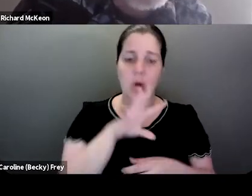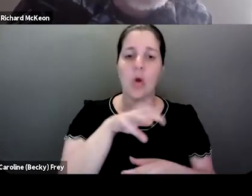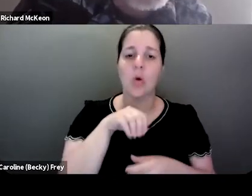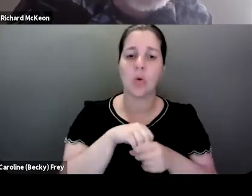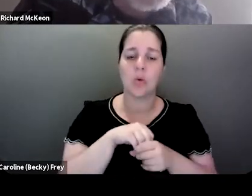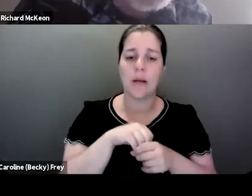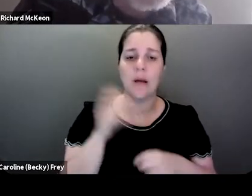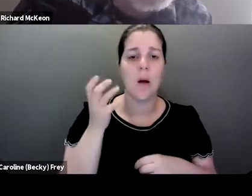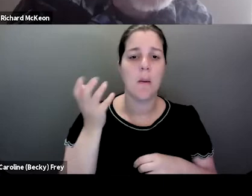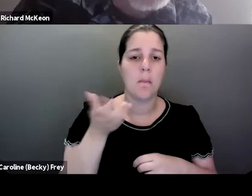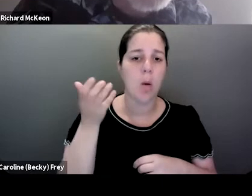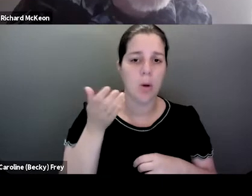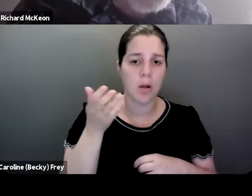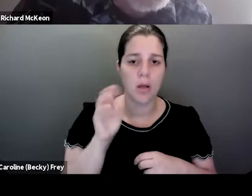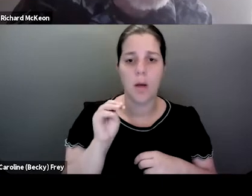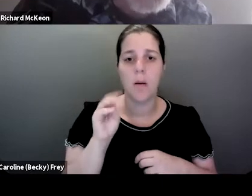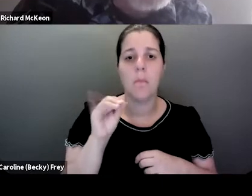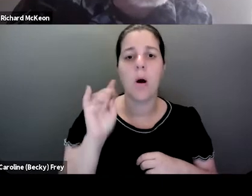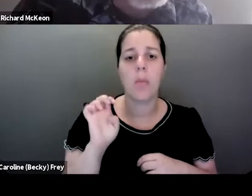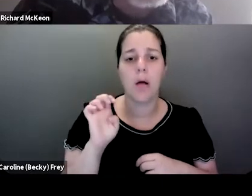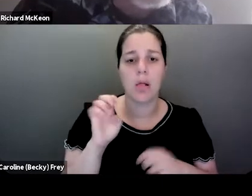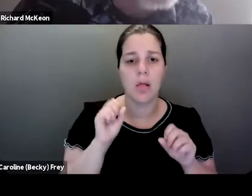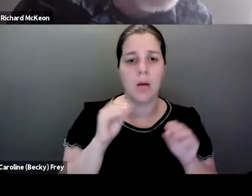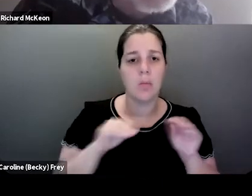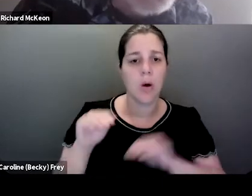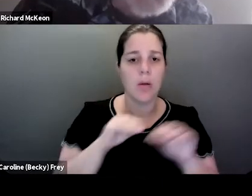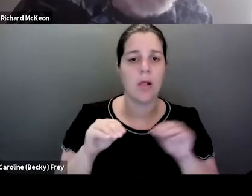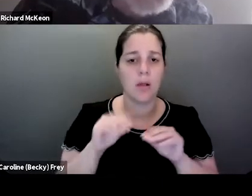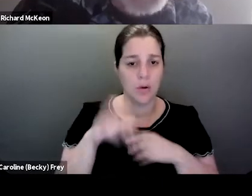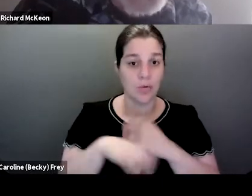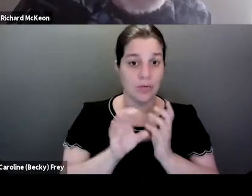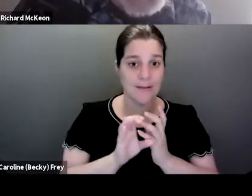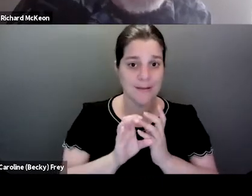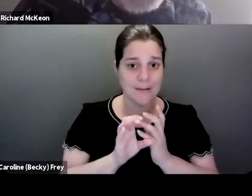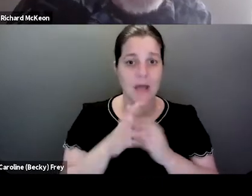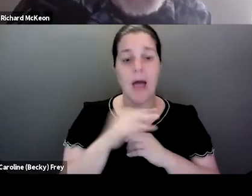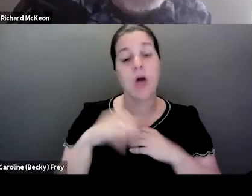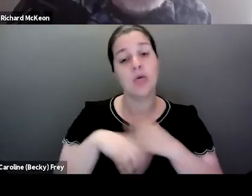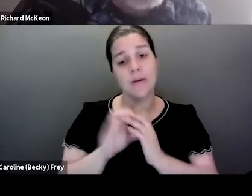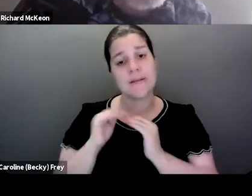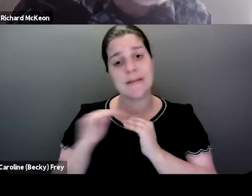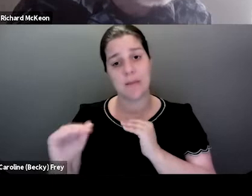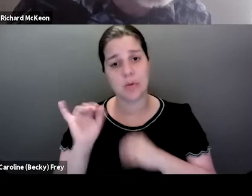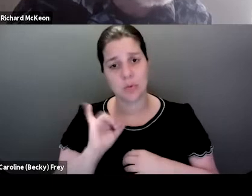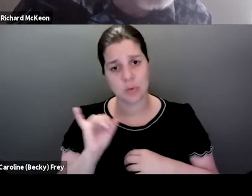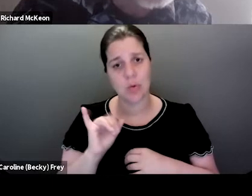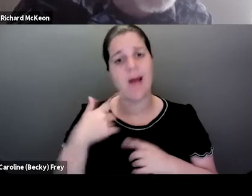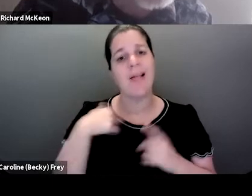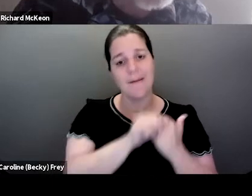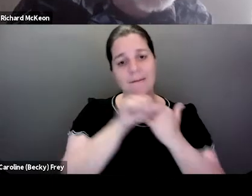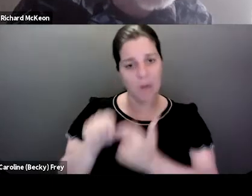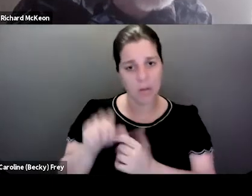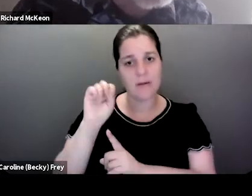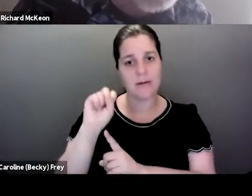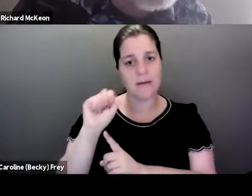and crisis receiving and stabilization, the kind of system envisioned in SAMHSA's national guidelines for behavioral health